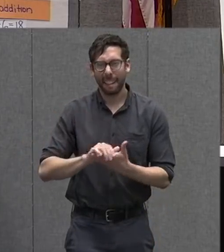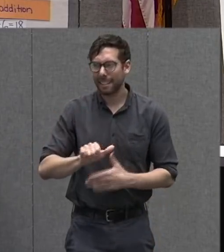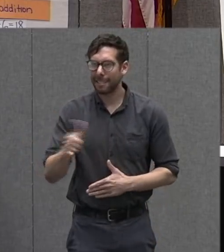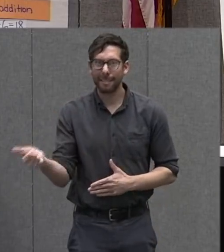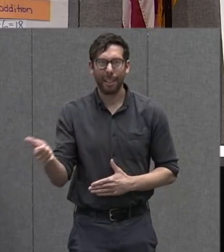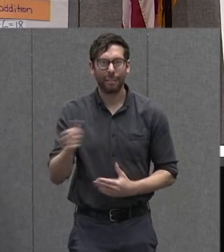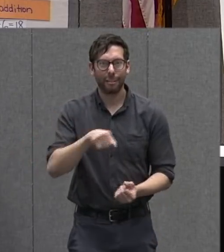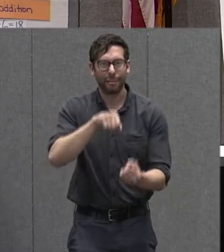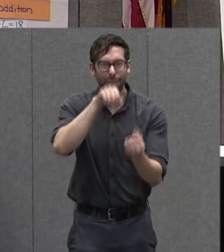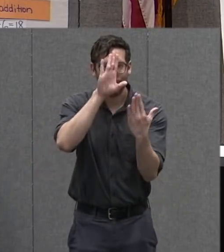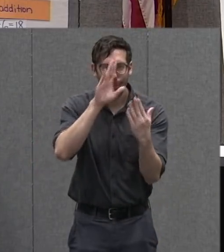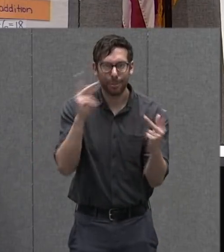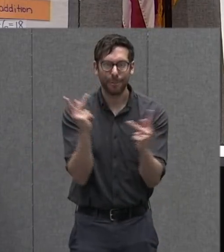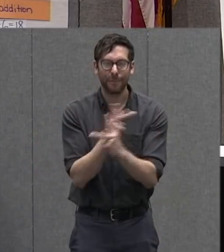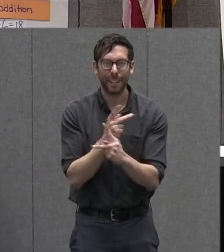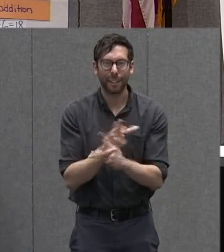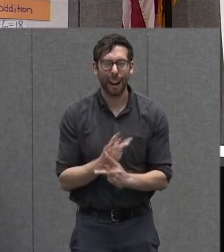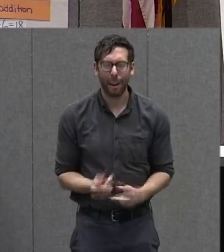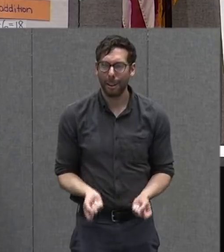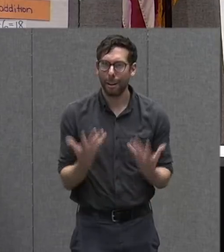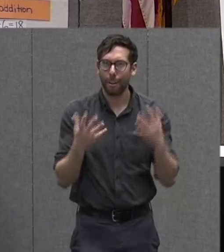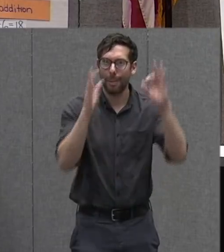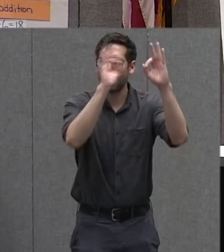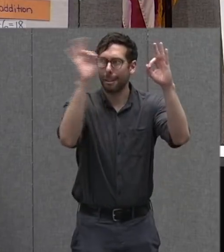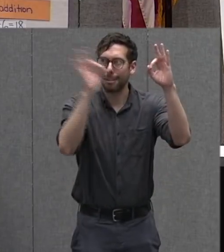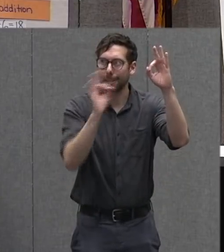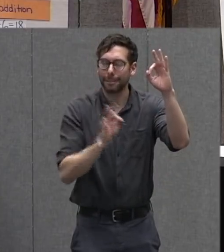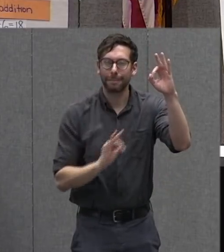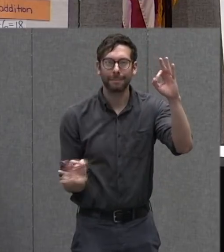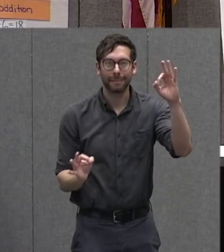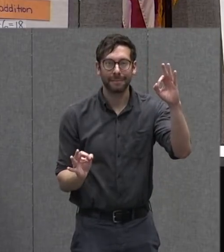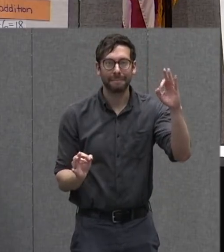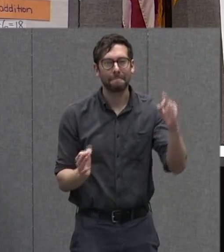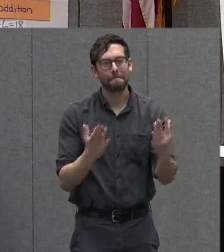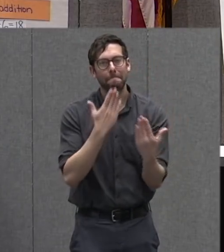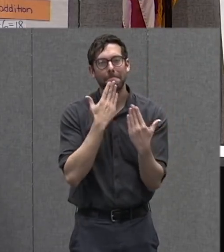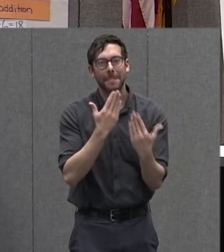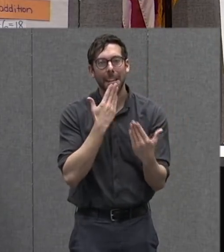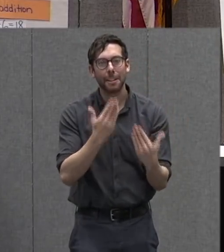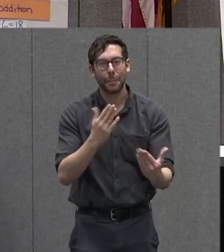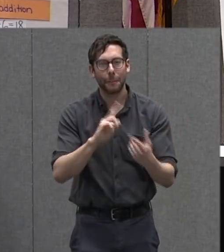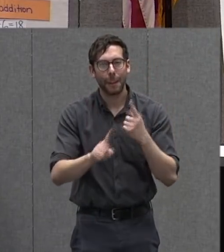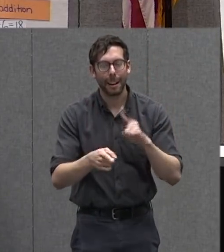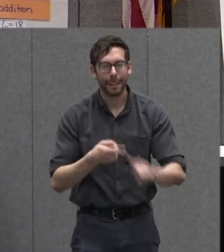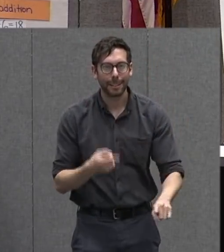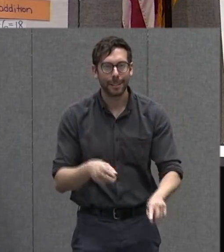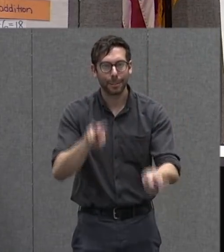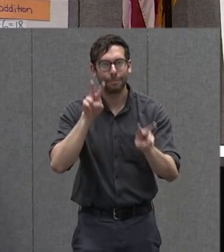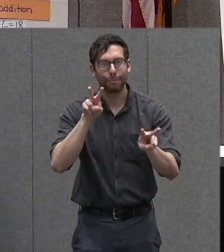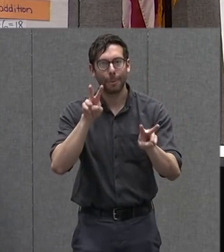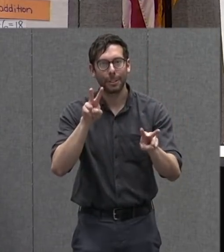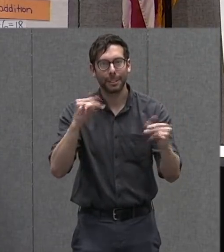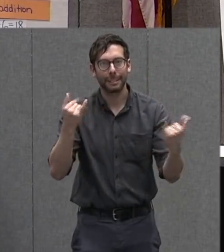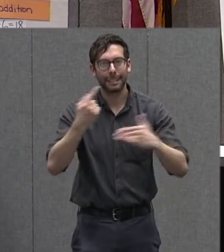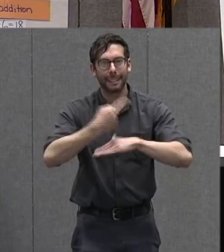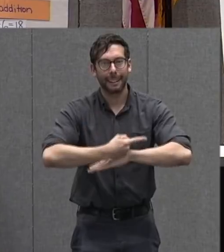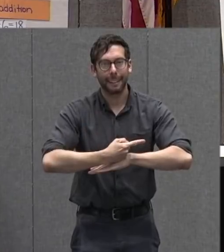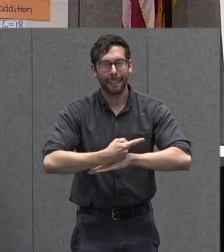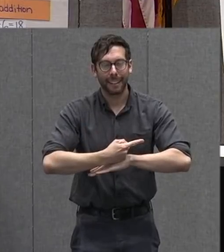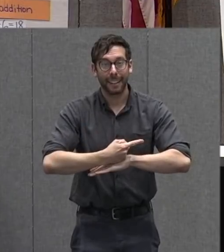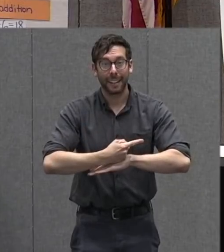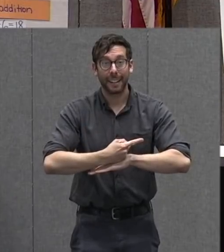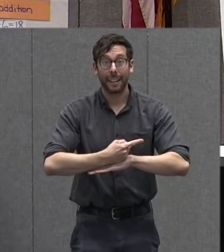ways than that too, isn't there? So I thank you, friends, for participating with me today. And we thought about how